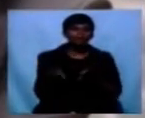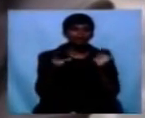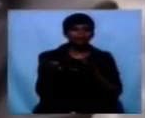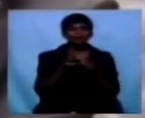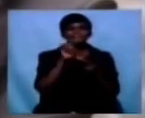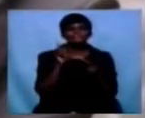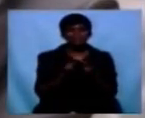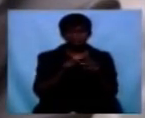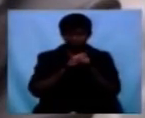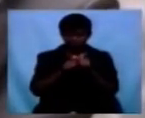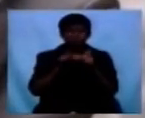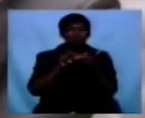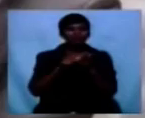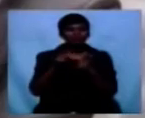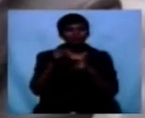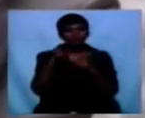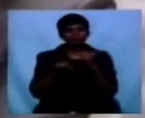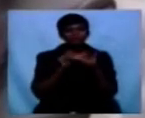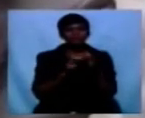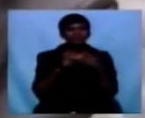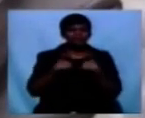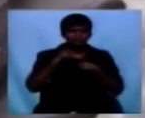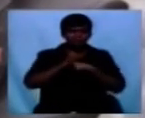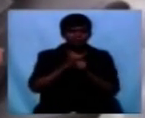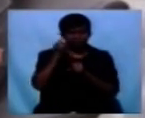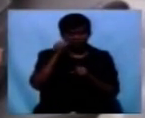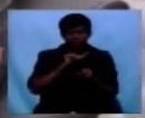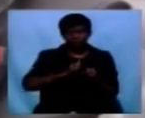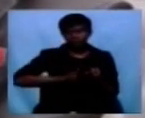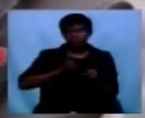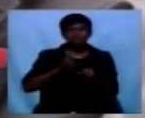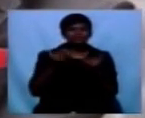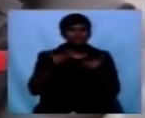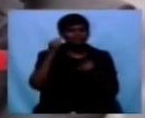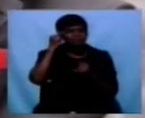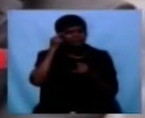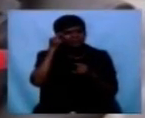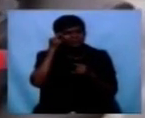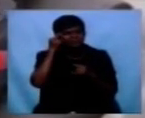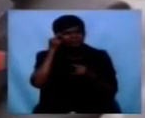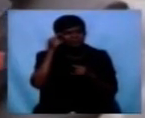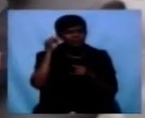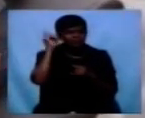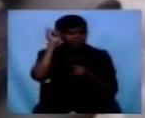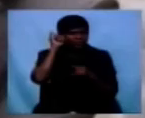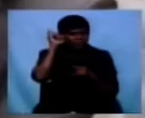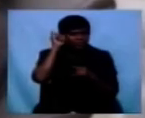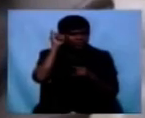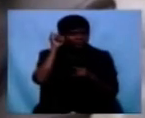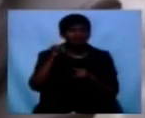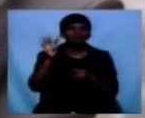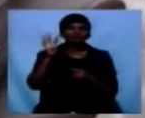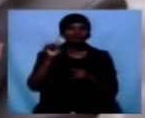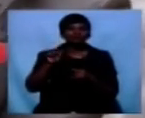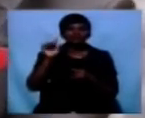follow programs that we have laid for ourselves. That imagine, if we were able to raise 4.8 billion kwacha